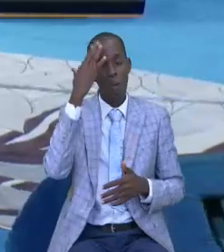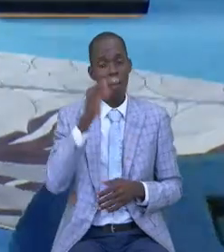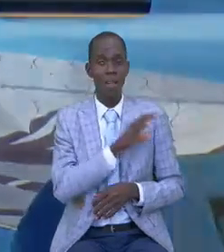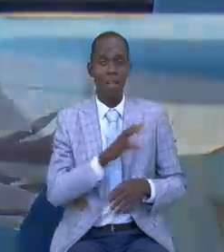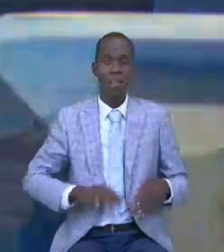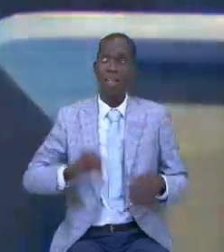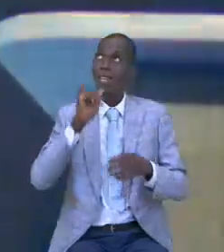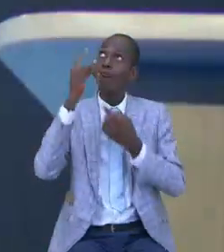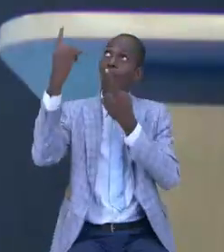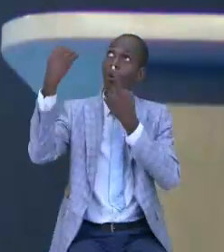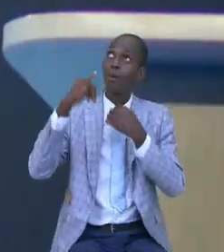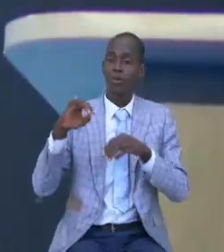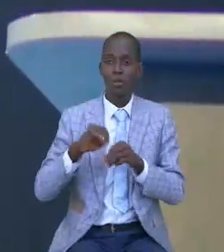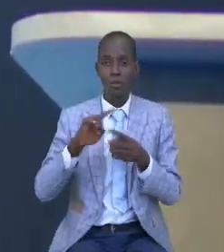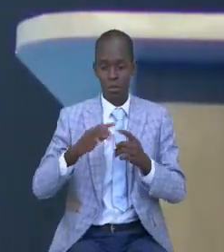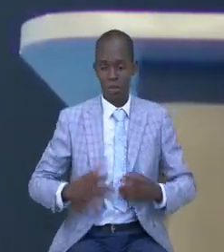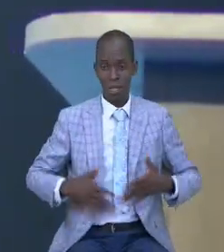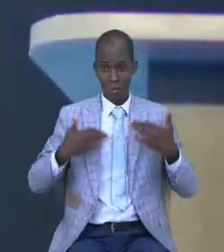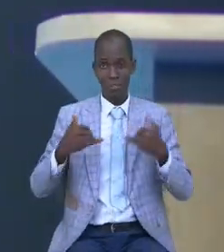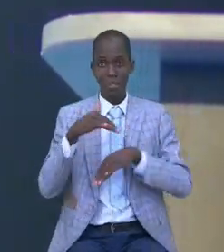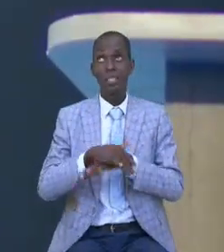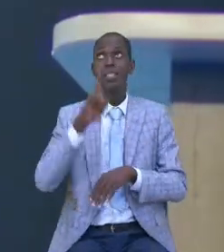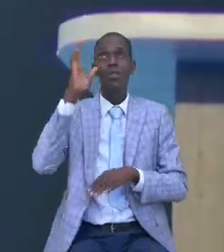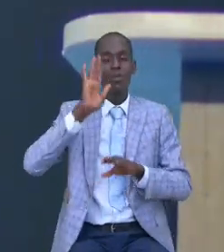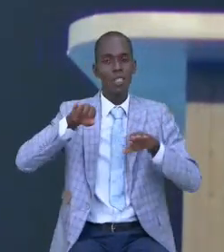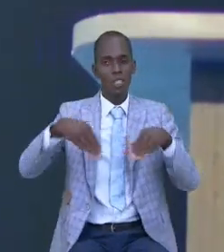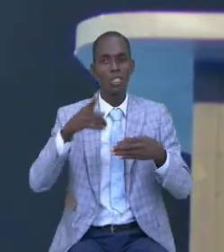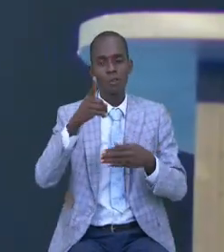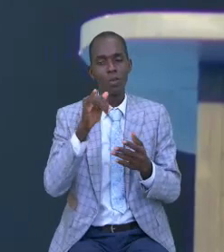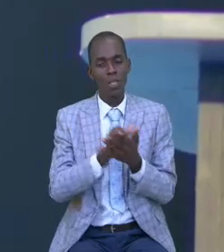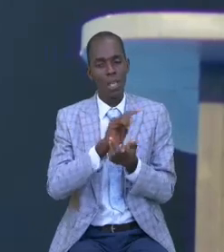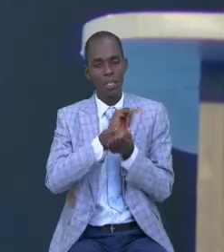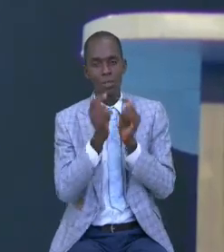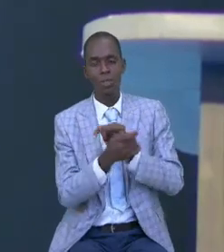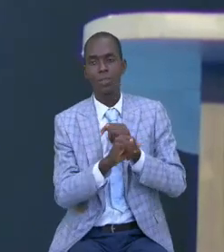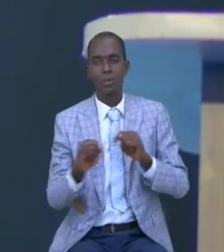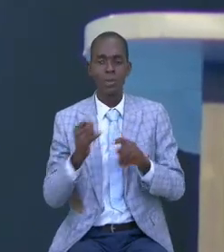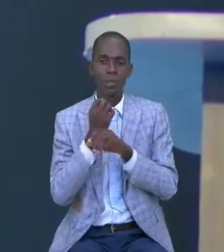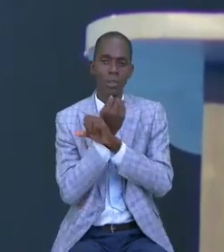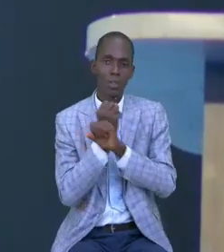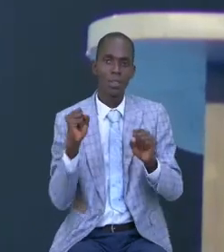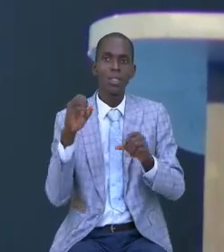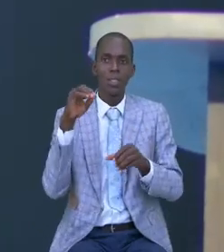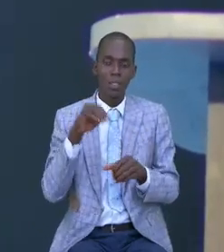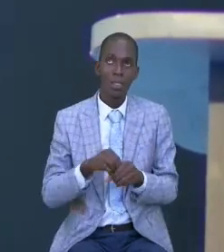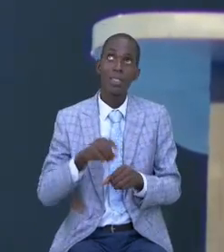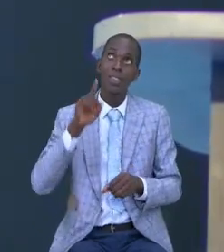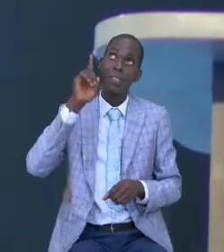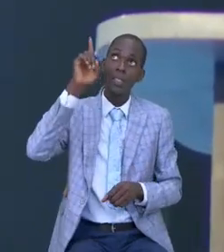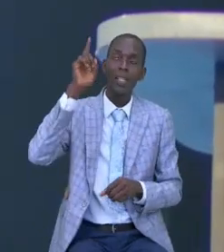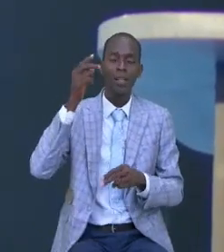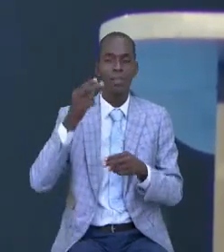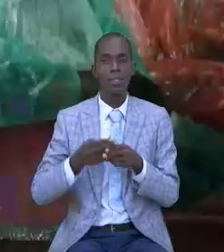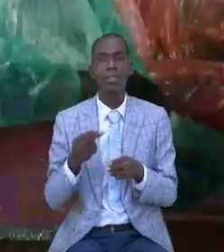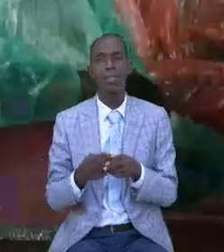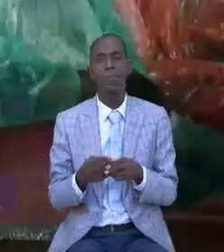life tonight. It will give you transforming salvation in his